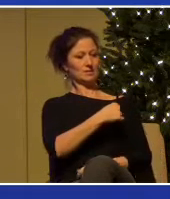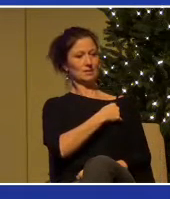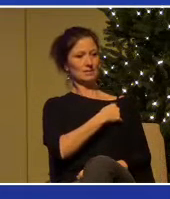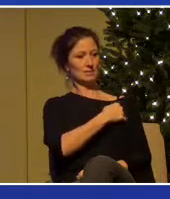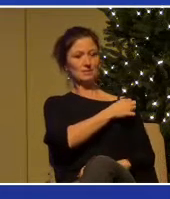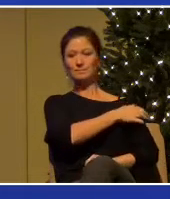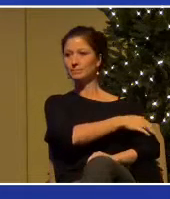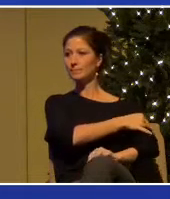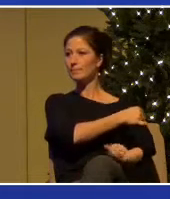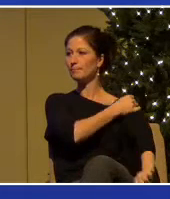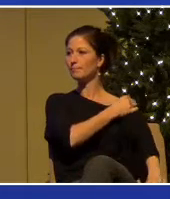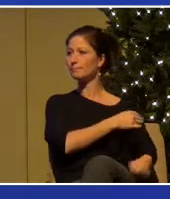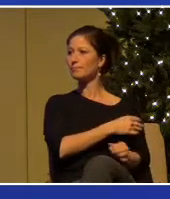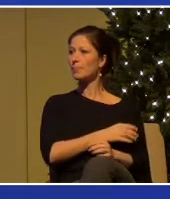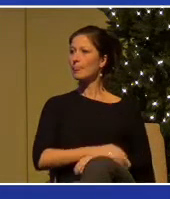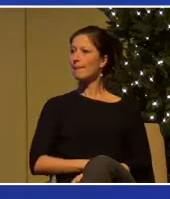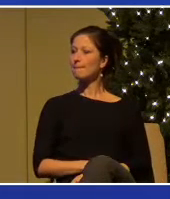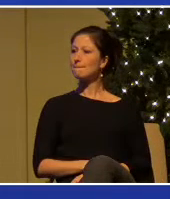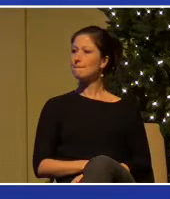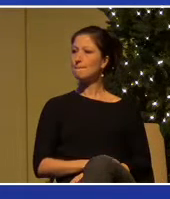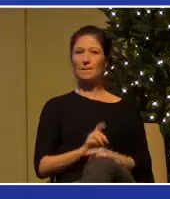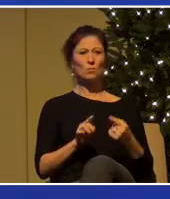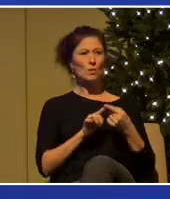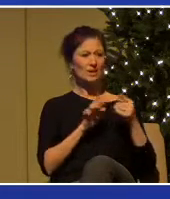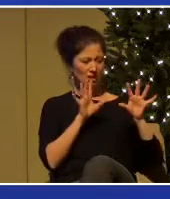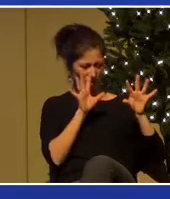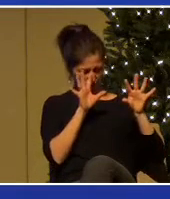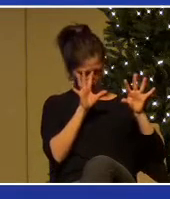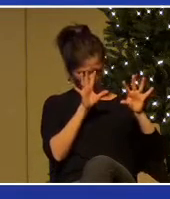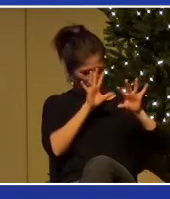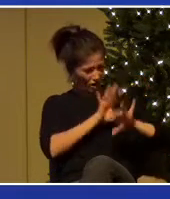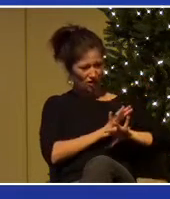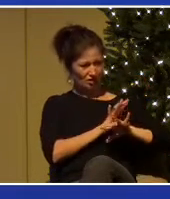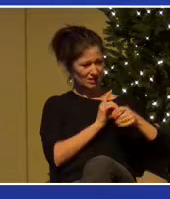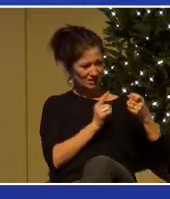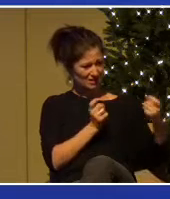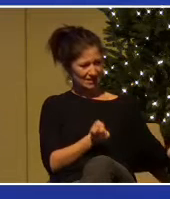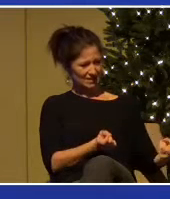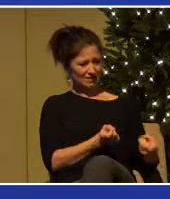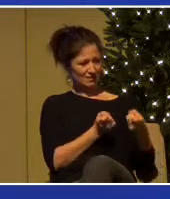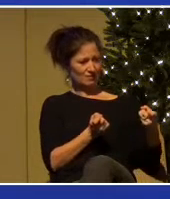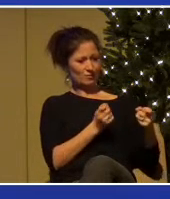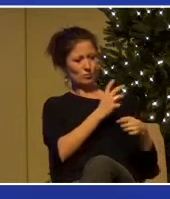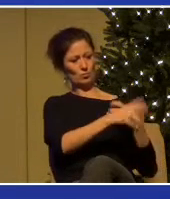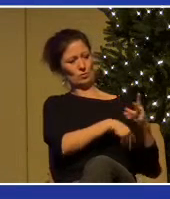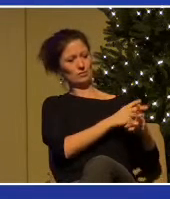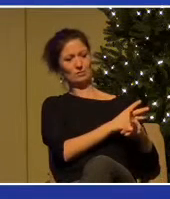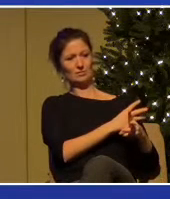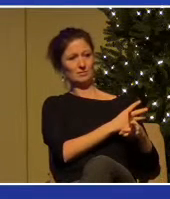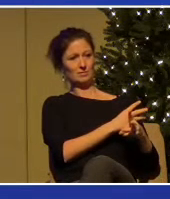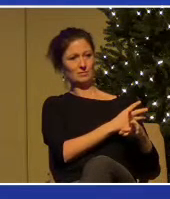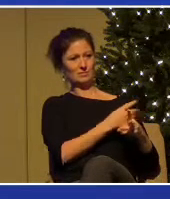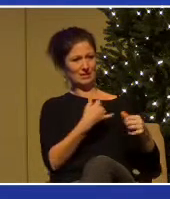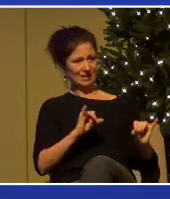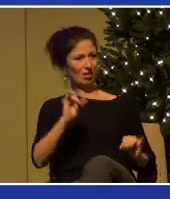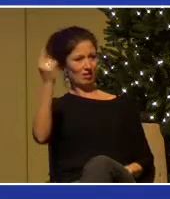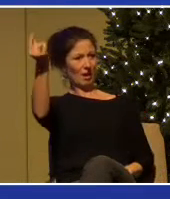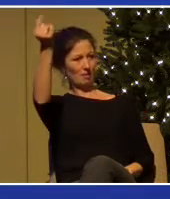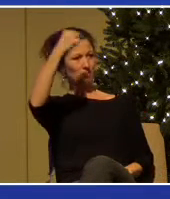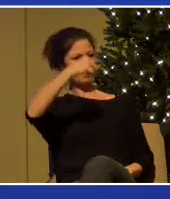He is a God who comes to us even in the darkness of this fallen world. And that's the